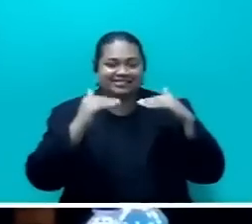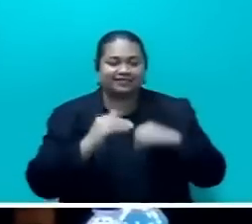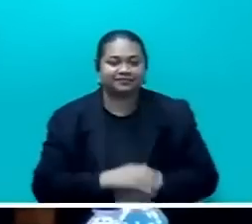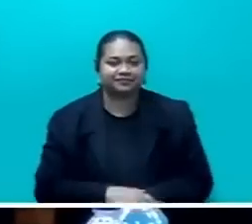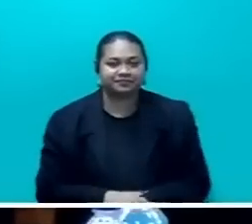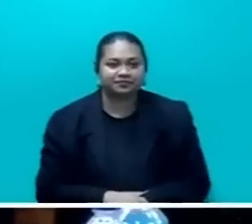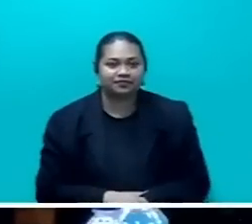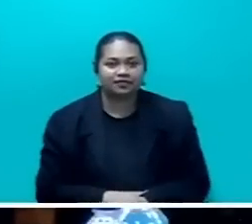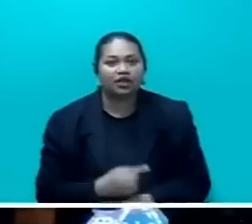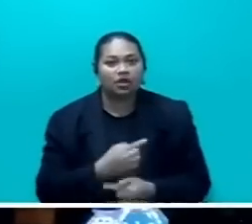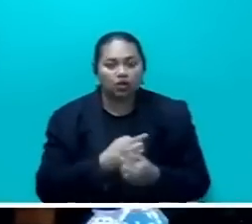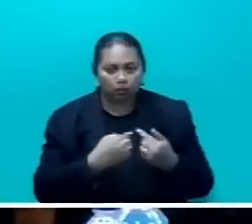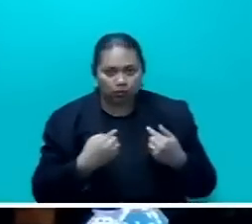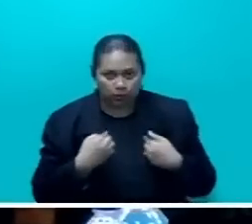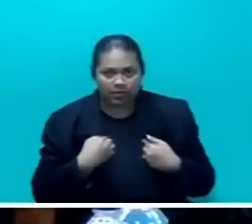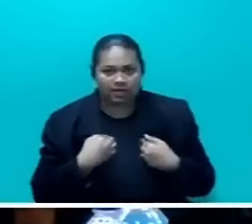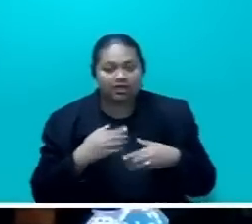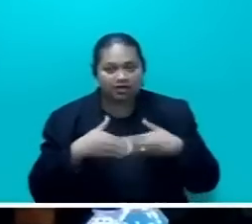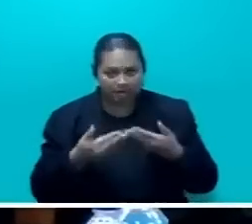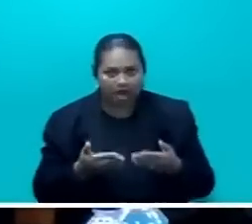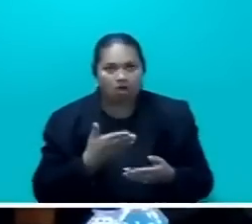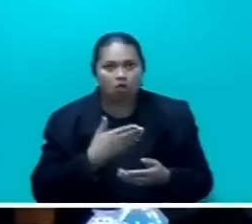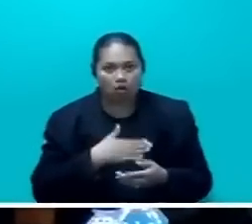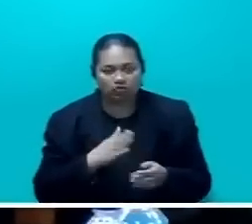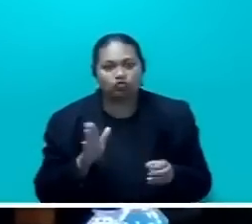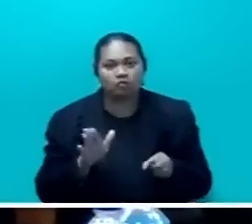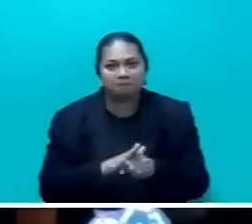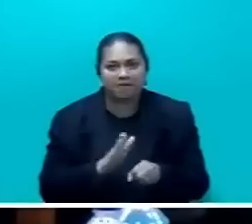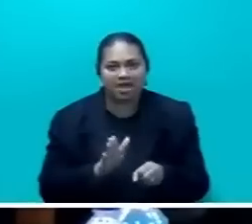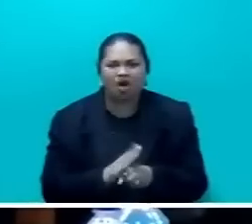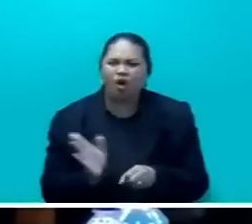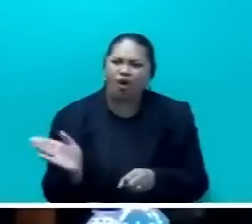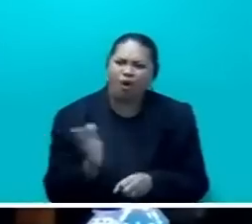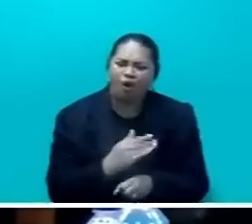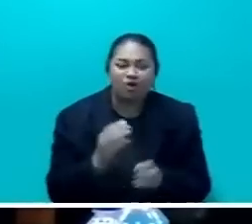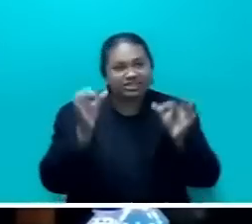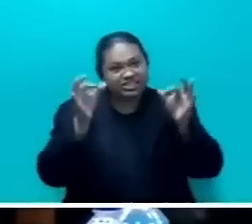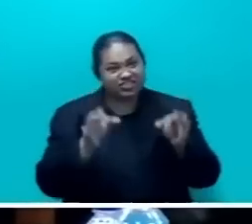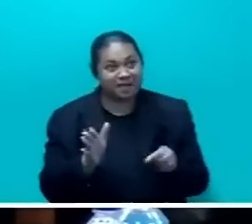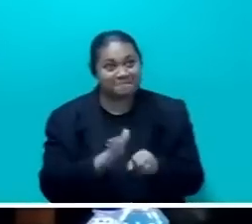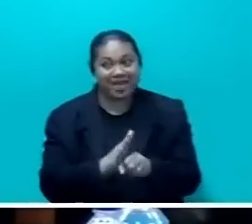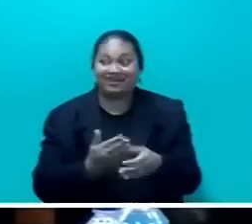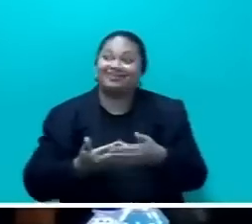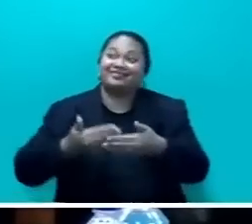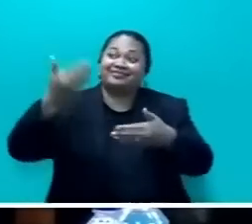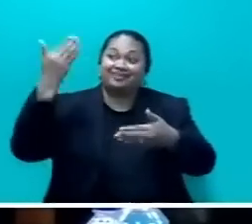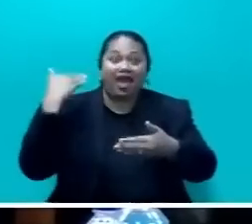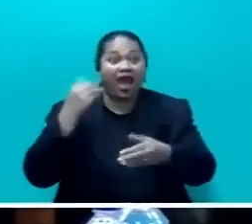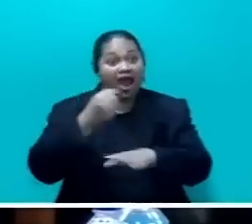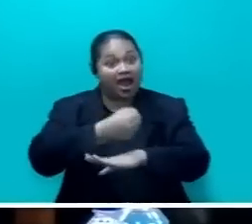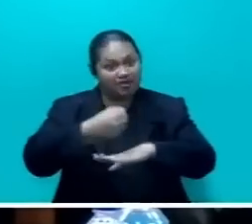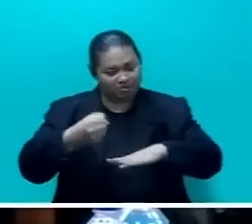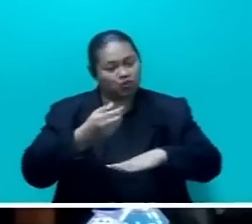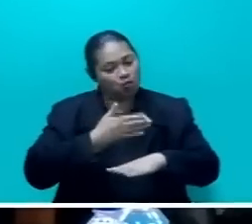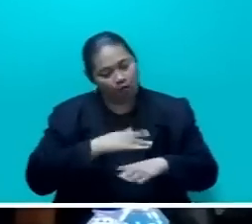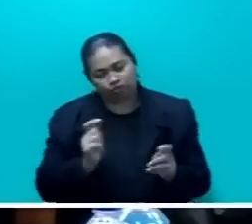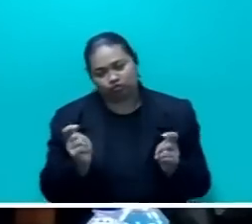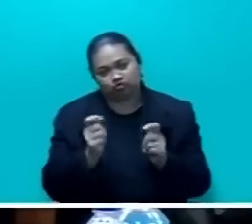And we are reversing all the injustices that was done under their government, Mr. Speaker. We are doing that.